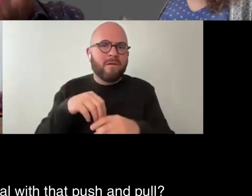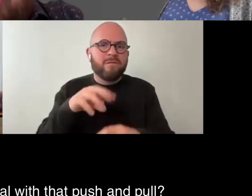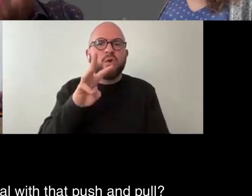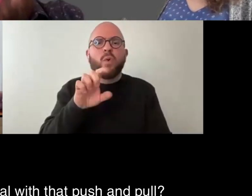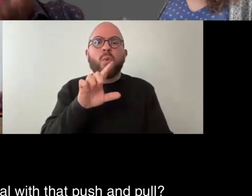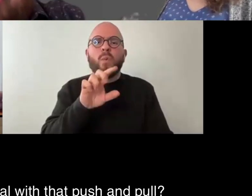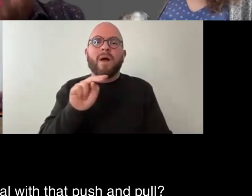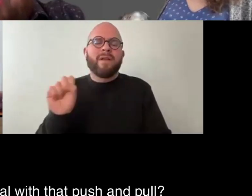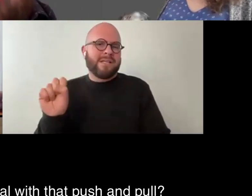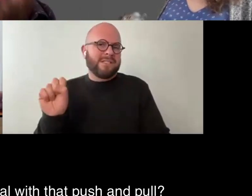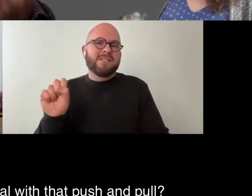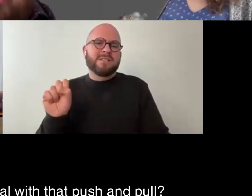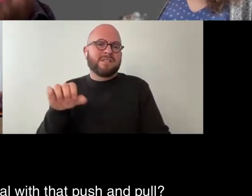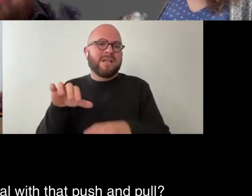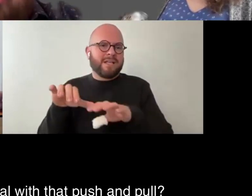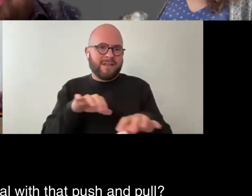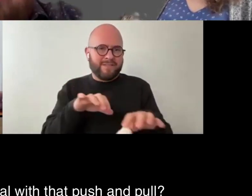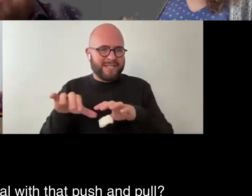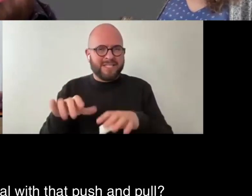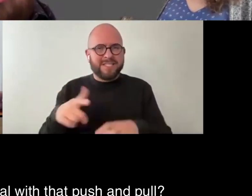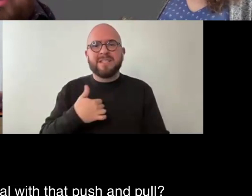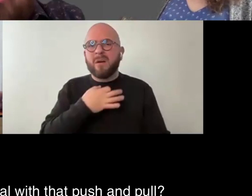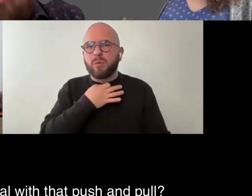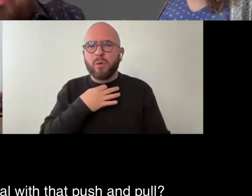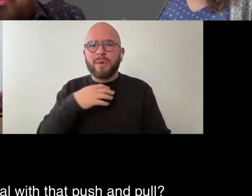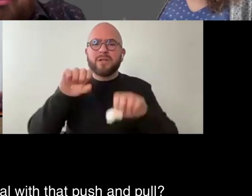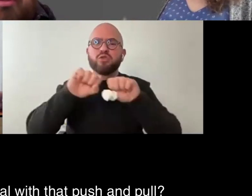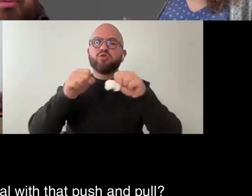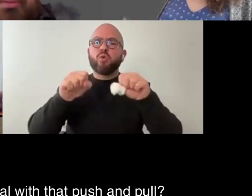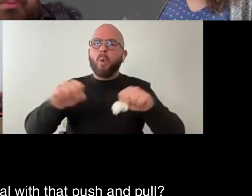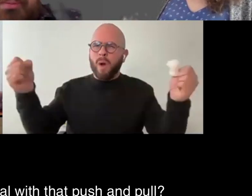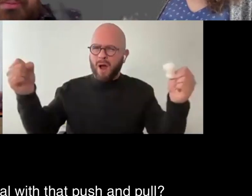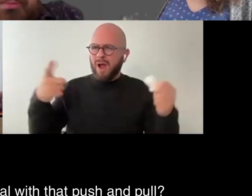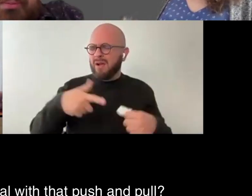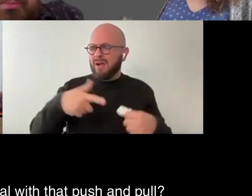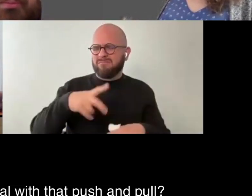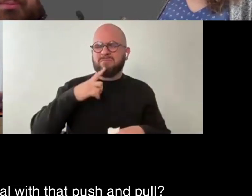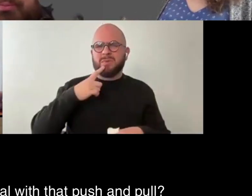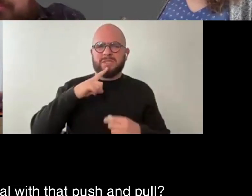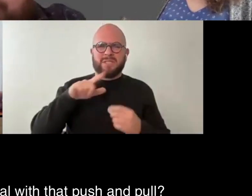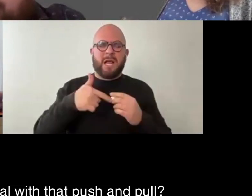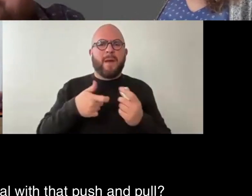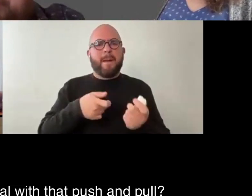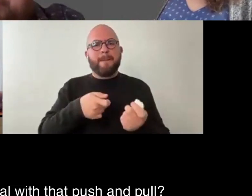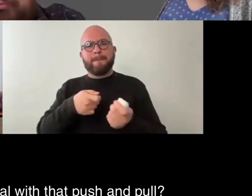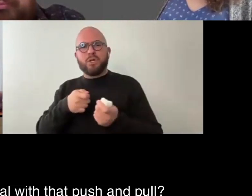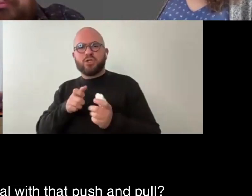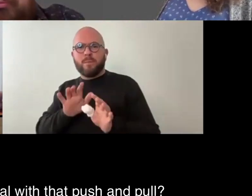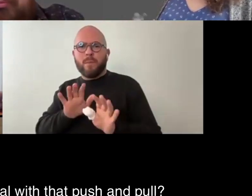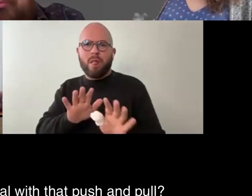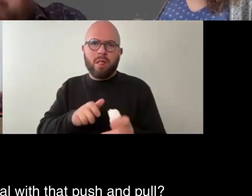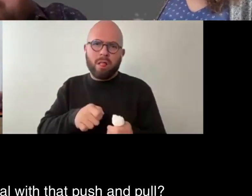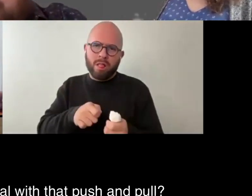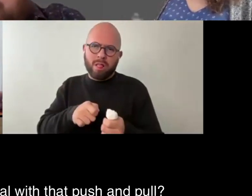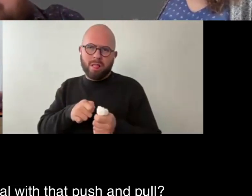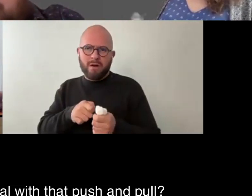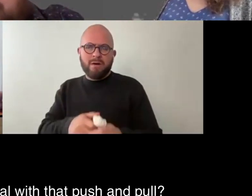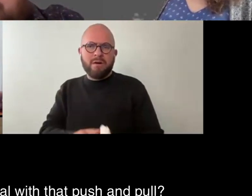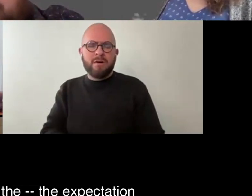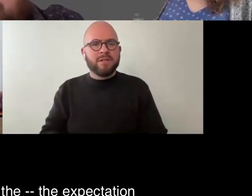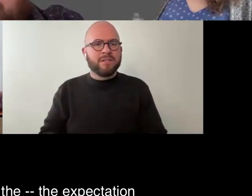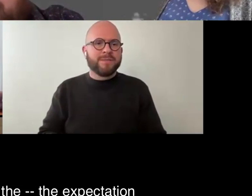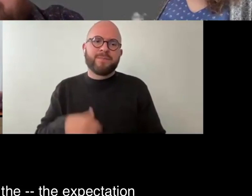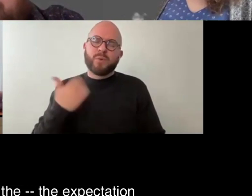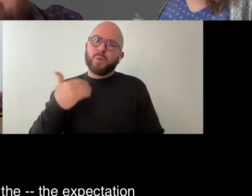say anything about how to deal with that push and pull? Hmm. This is such a beautiful, important,